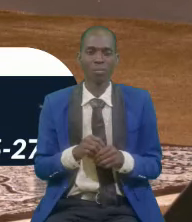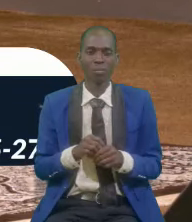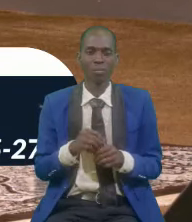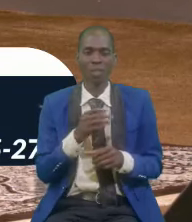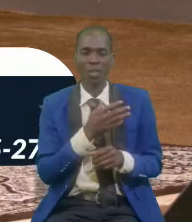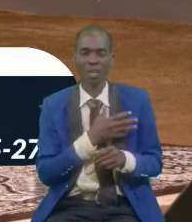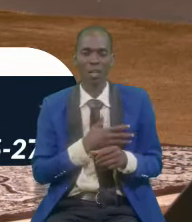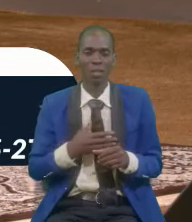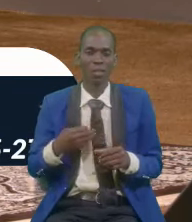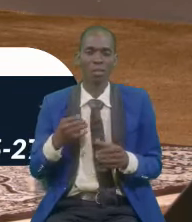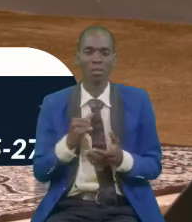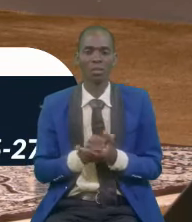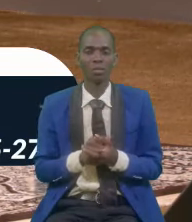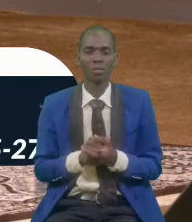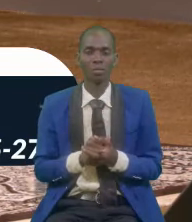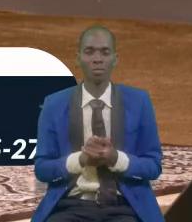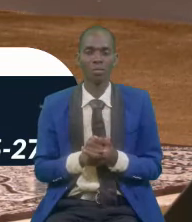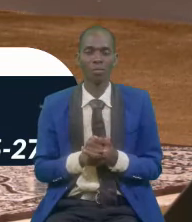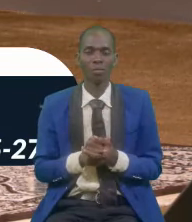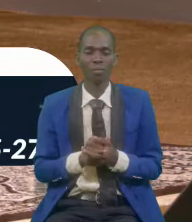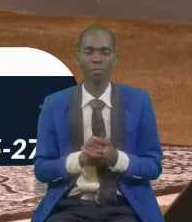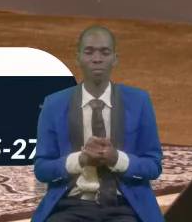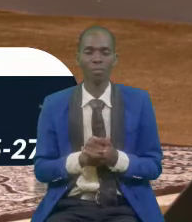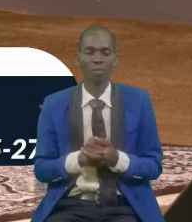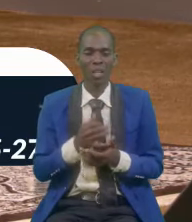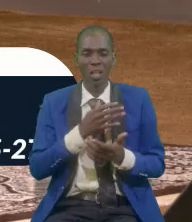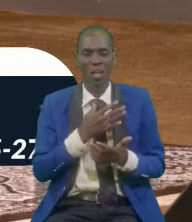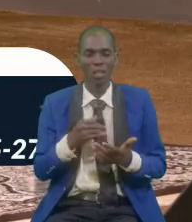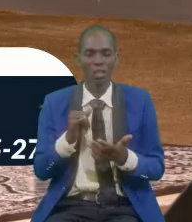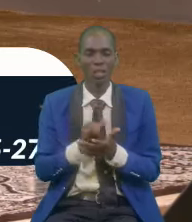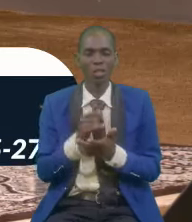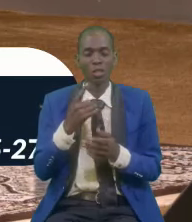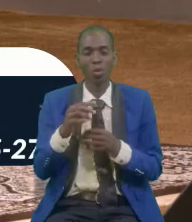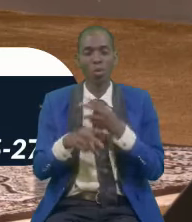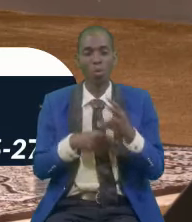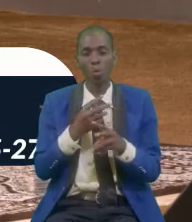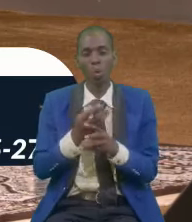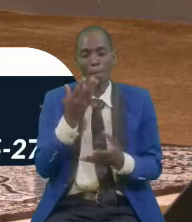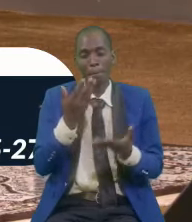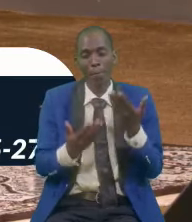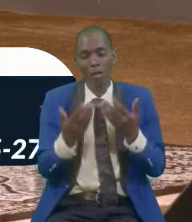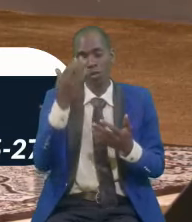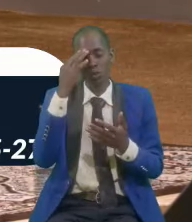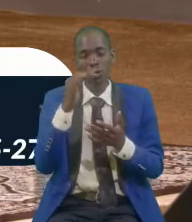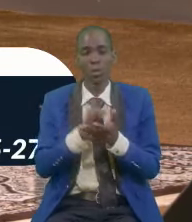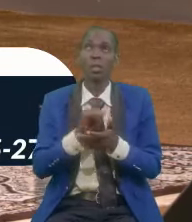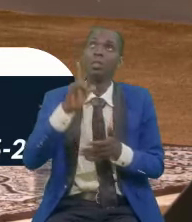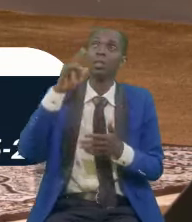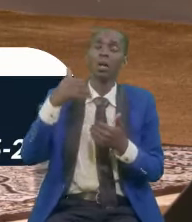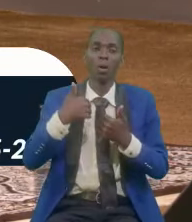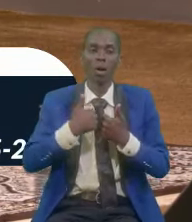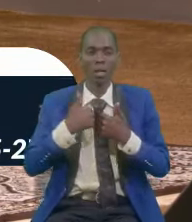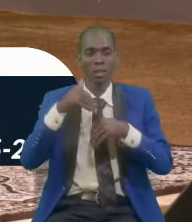that the world may know that thou hast sent me and